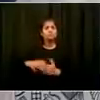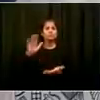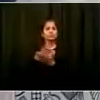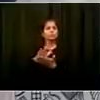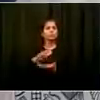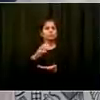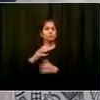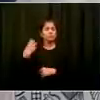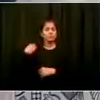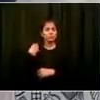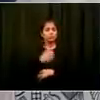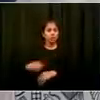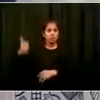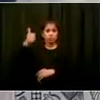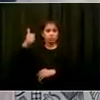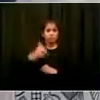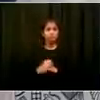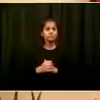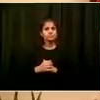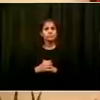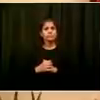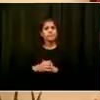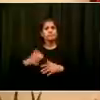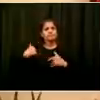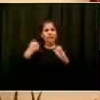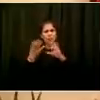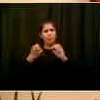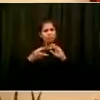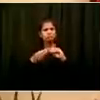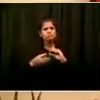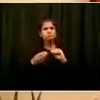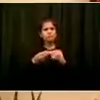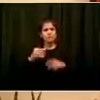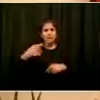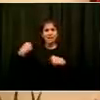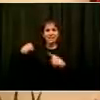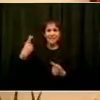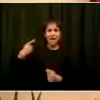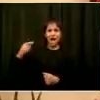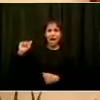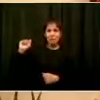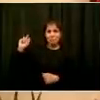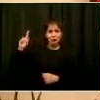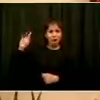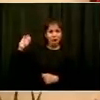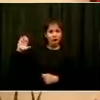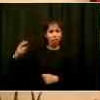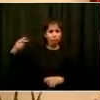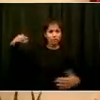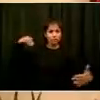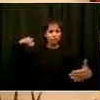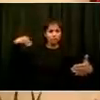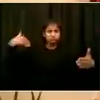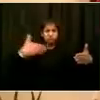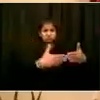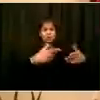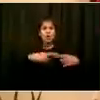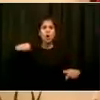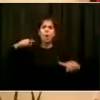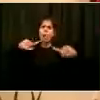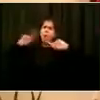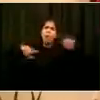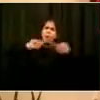since March we've delivered, ordered and delivered over 350,000 devices. As students have